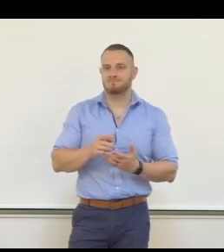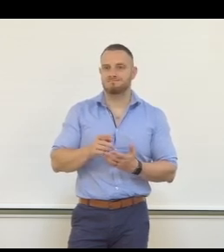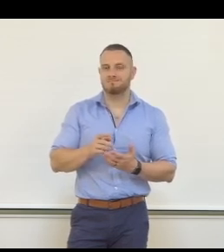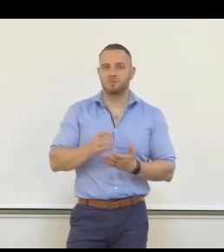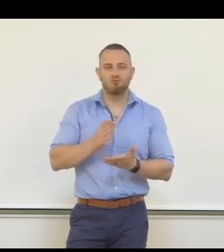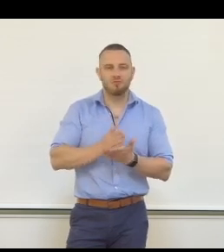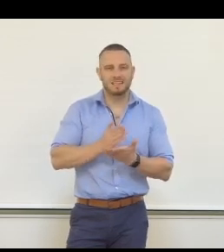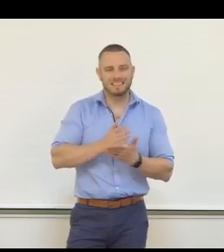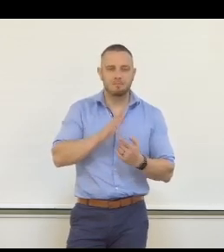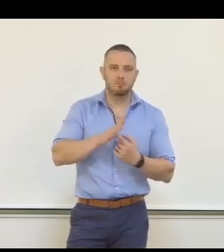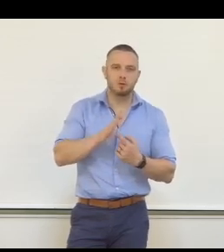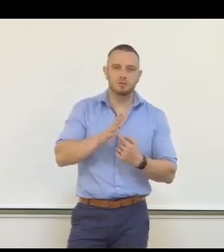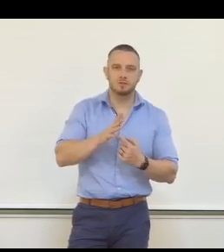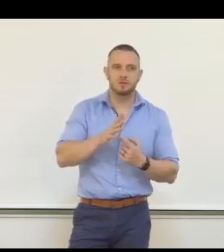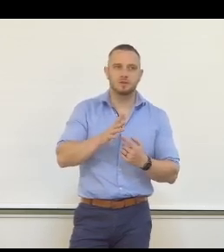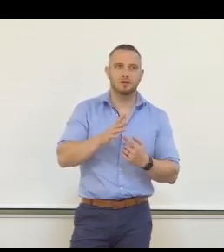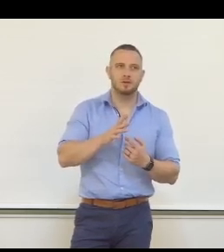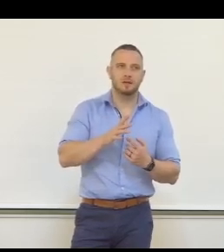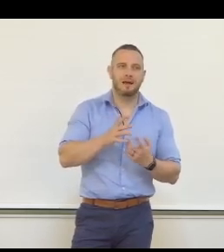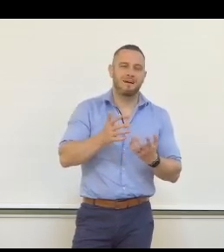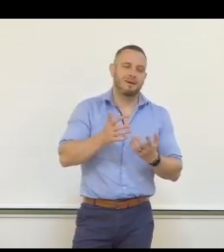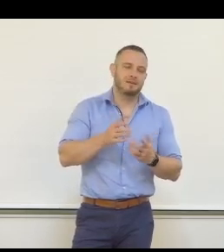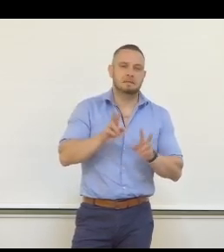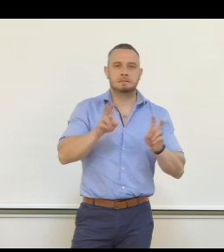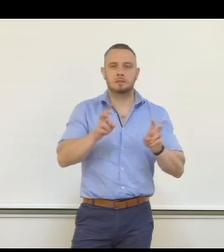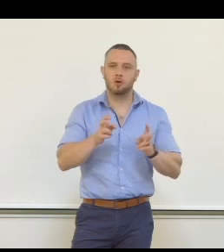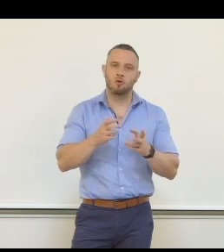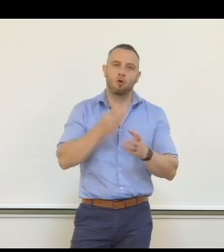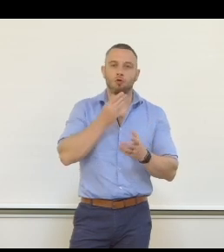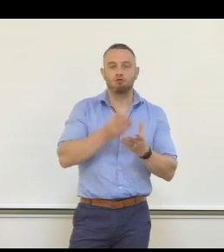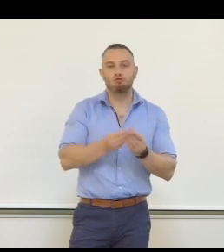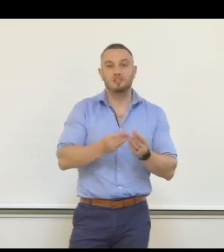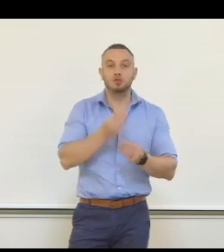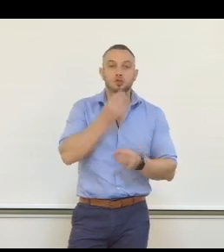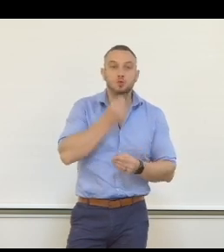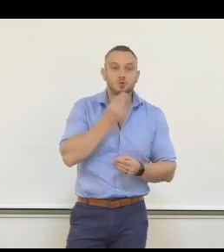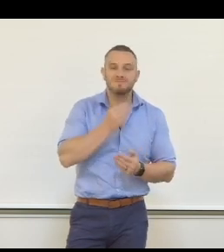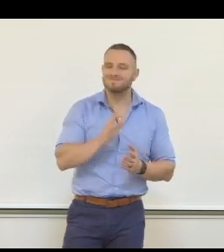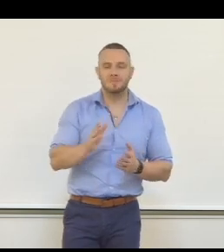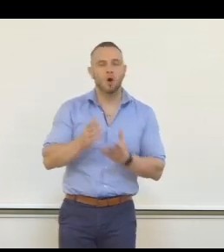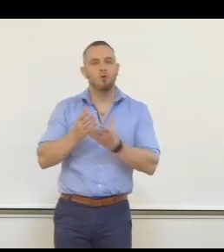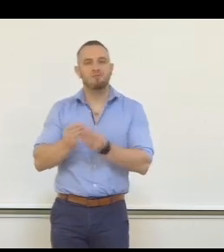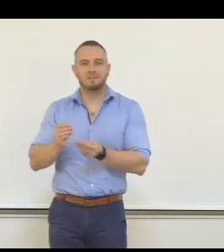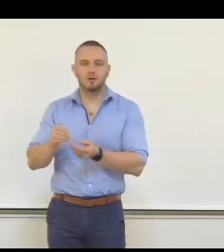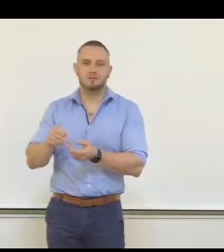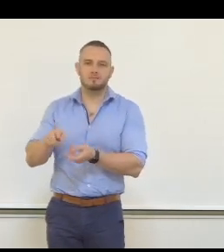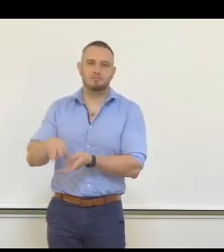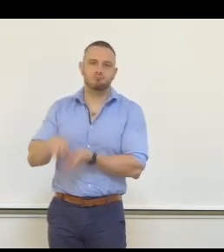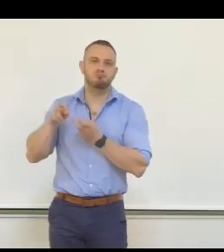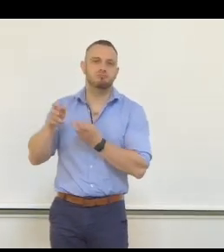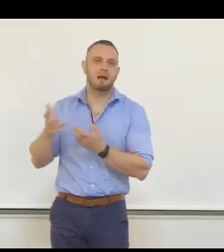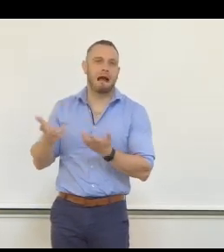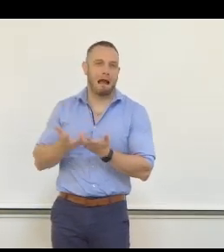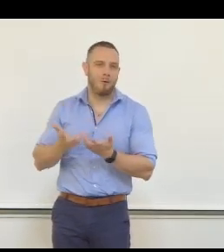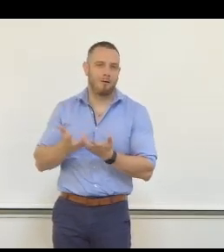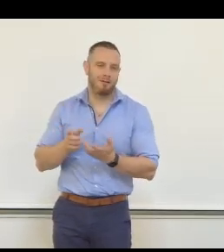utilization, but they talk about resource extraction, which is a huge issue. How do we get the water from the ground that's there? How